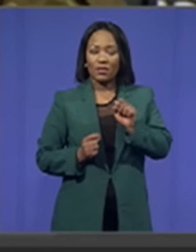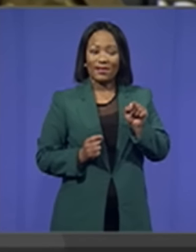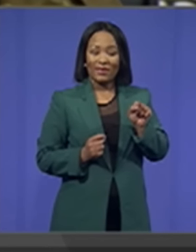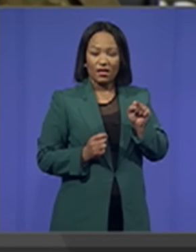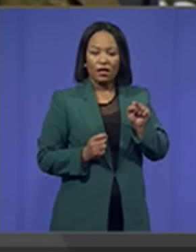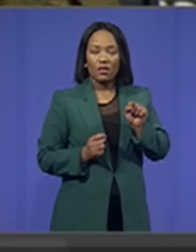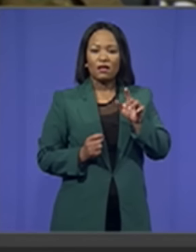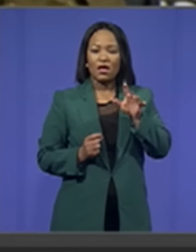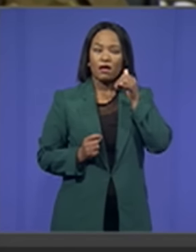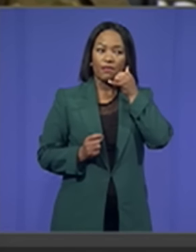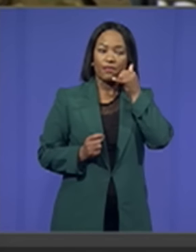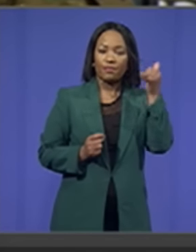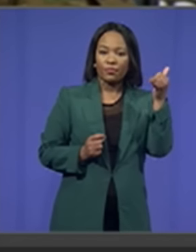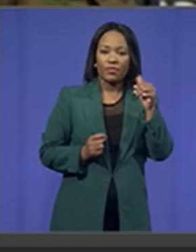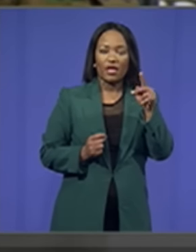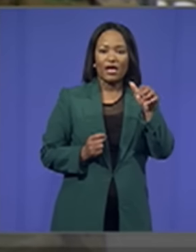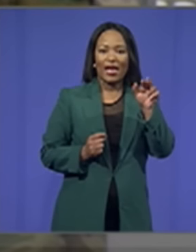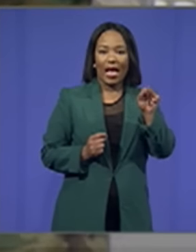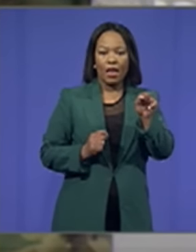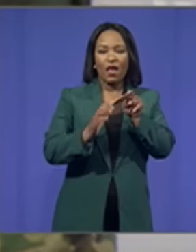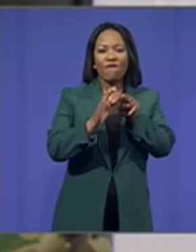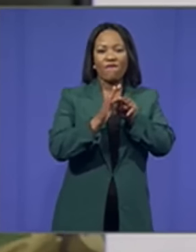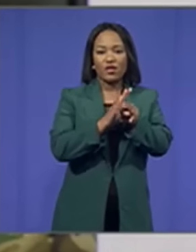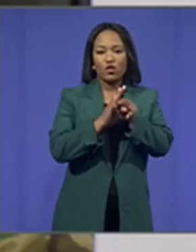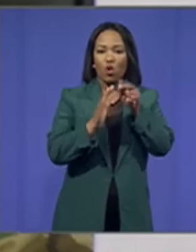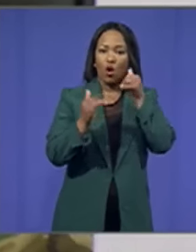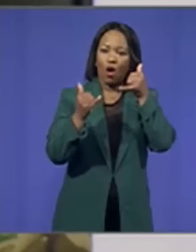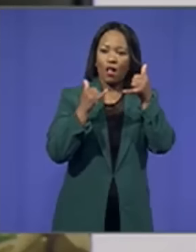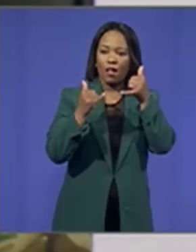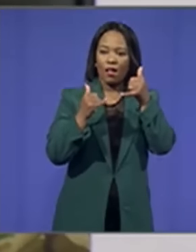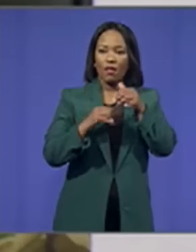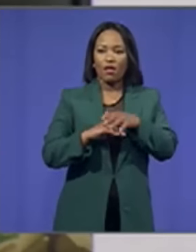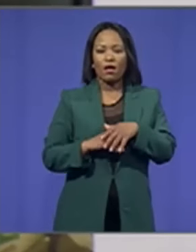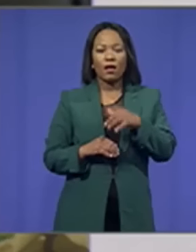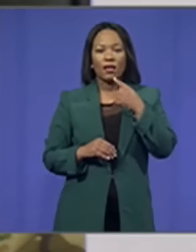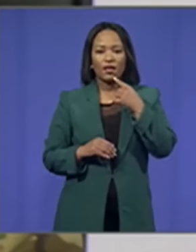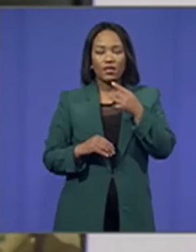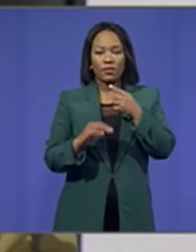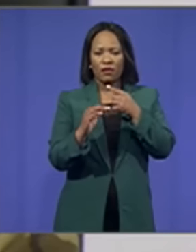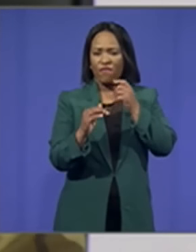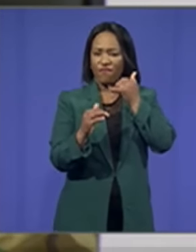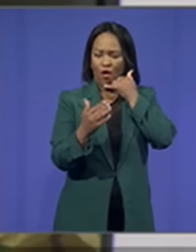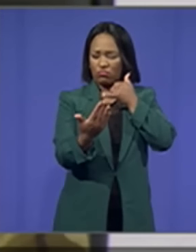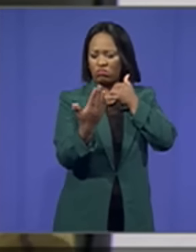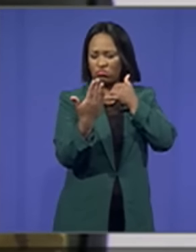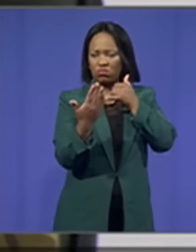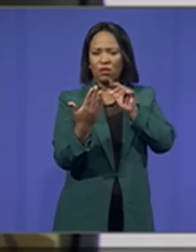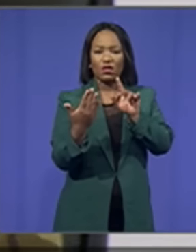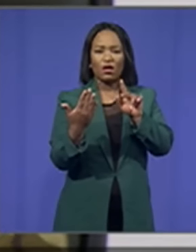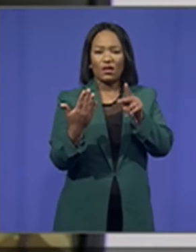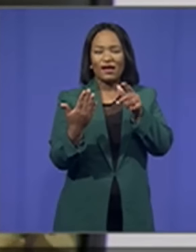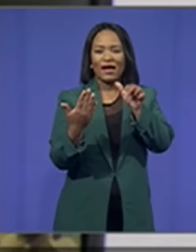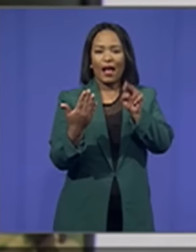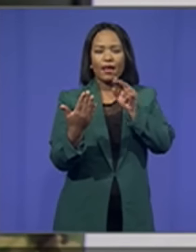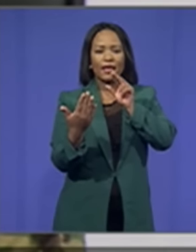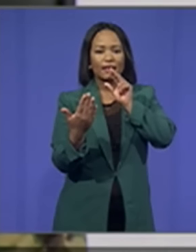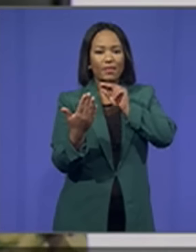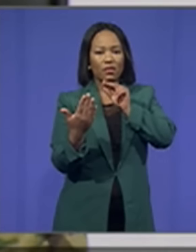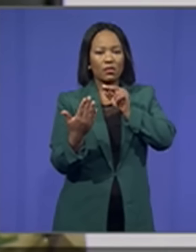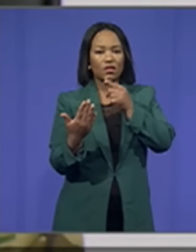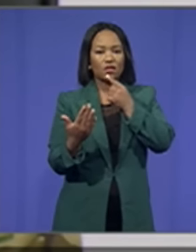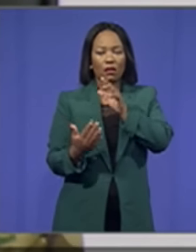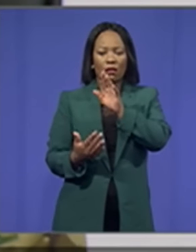ile ba letsetsa Khan ka mohala wa video. He has the phone in his hand and then Khan speaks. At the time when Khan speaks, he starts saying, "Brother,